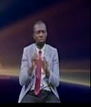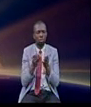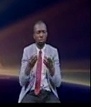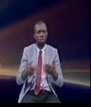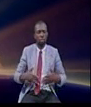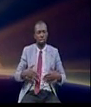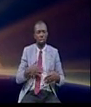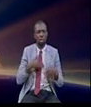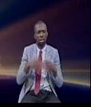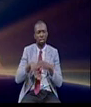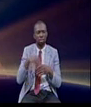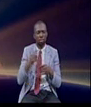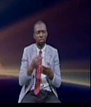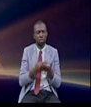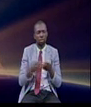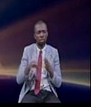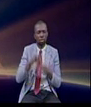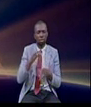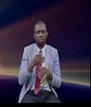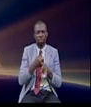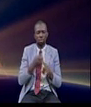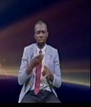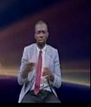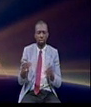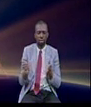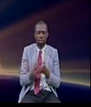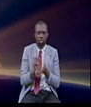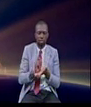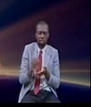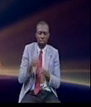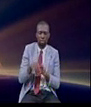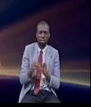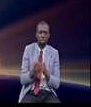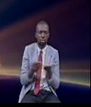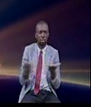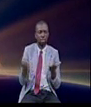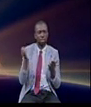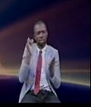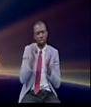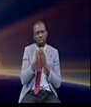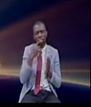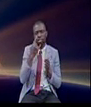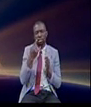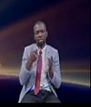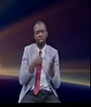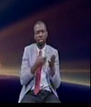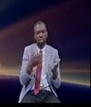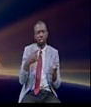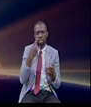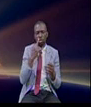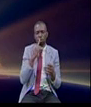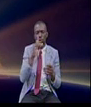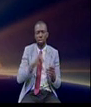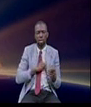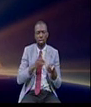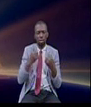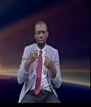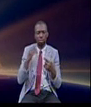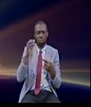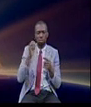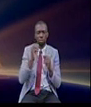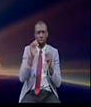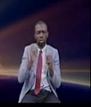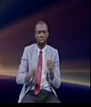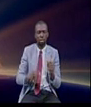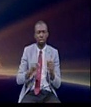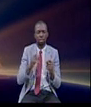book. He which testifieth these things saith, Surely I come quickly. Amen.